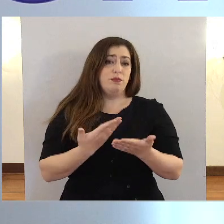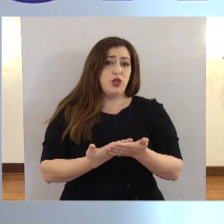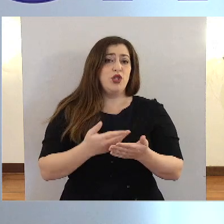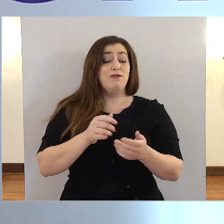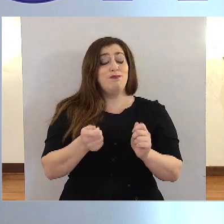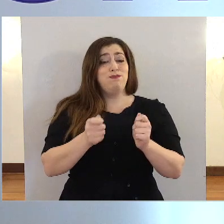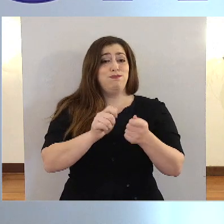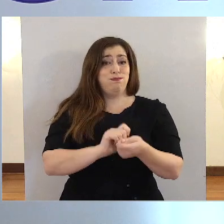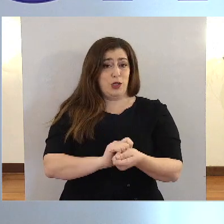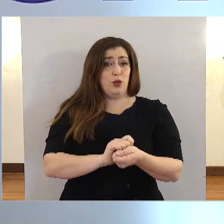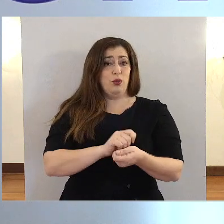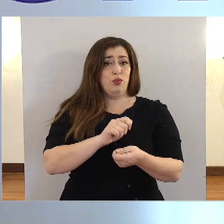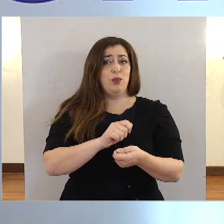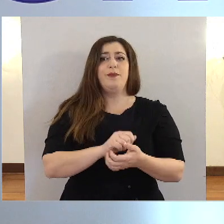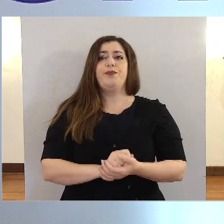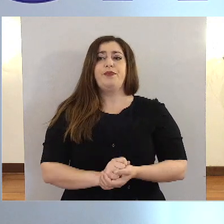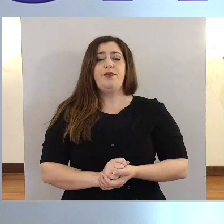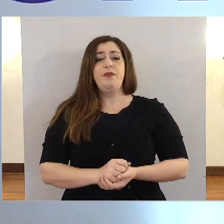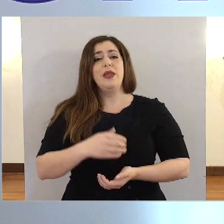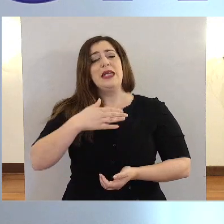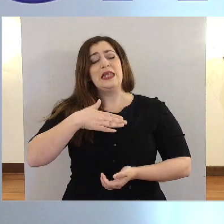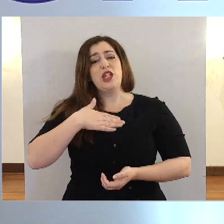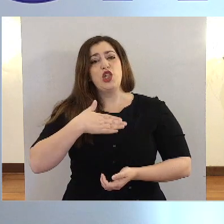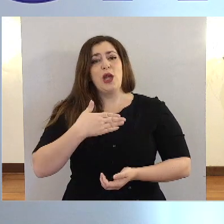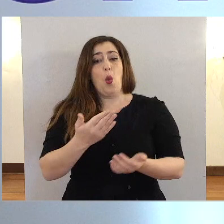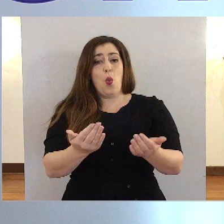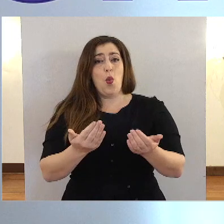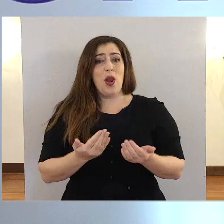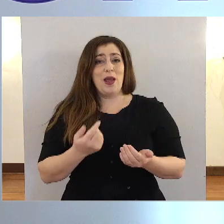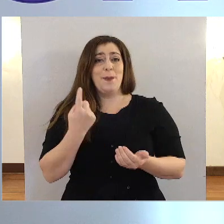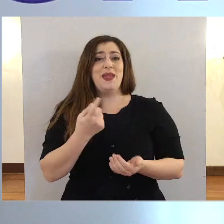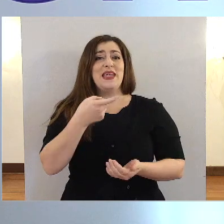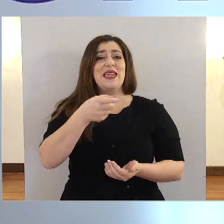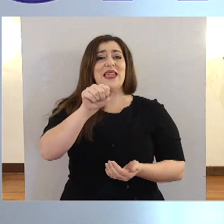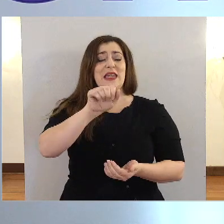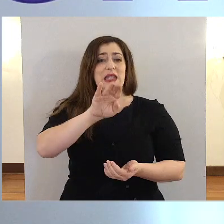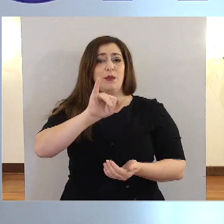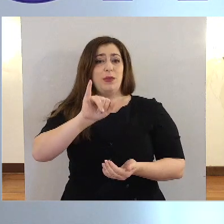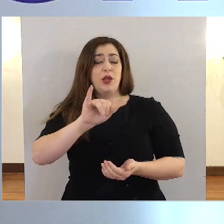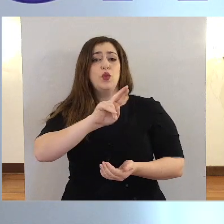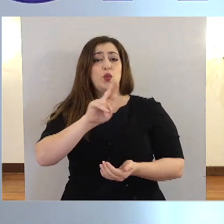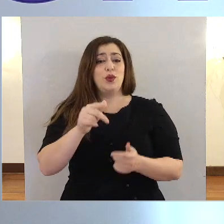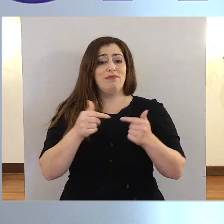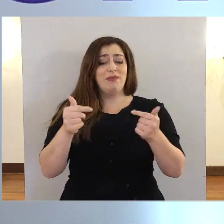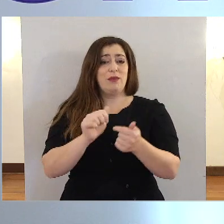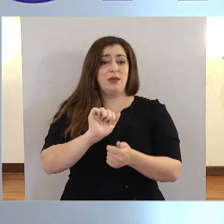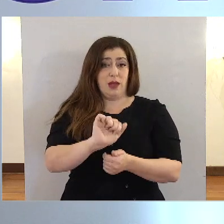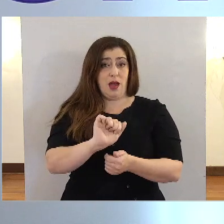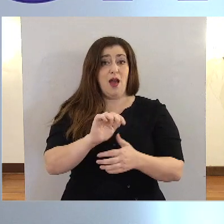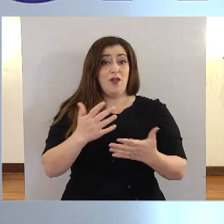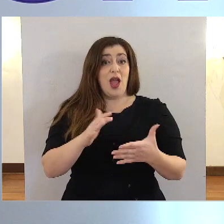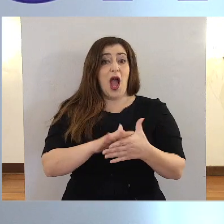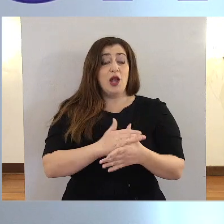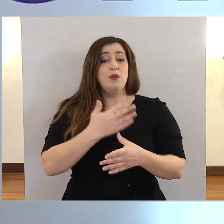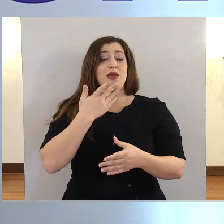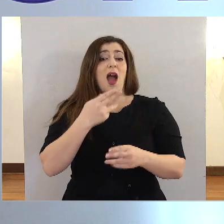welcome Gabriella and her team, as the project proposal was accepted with almost full marks. I would also like to